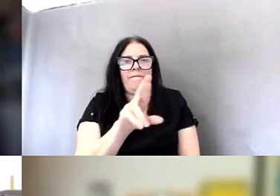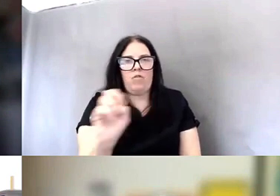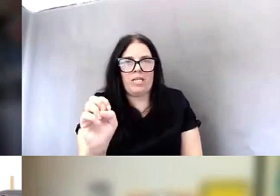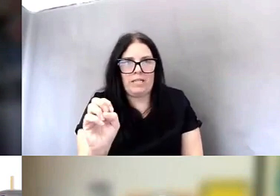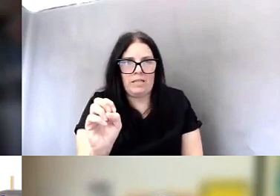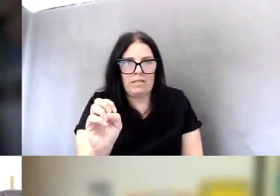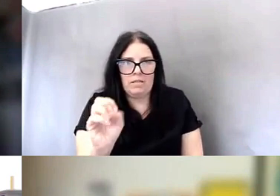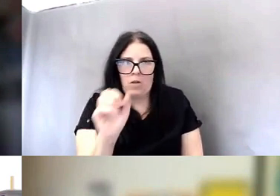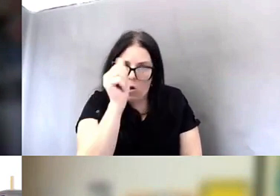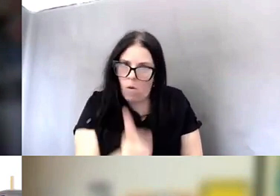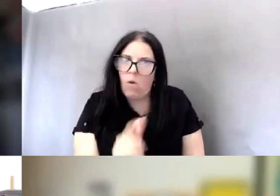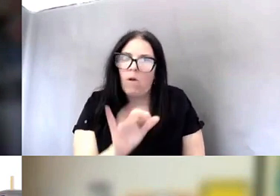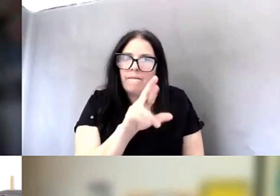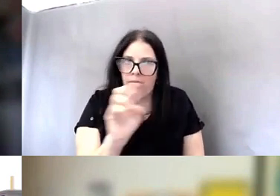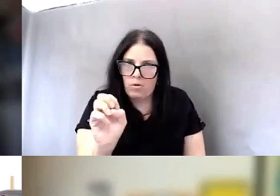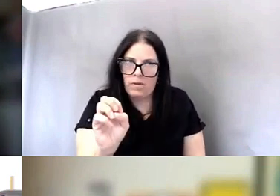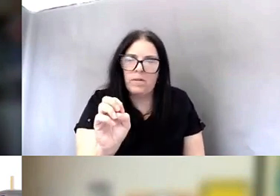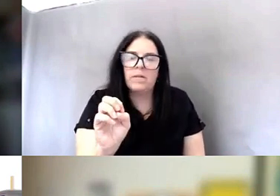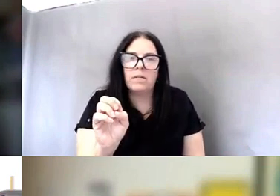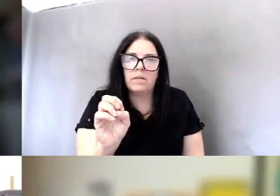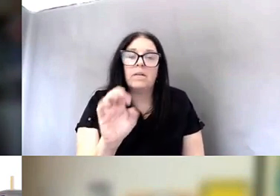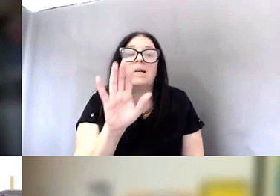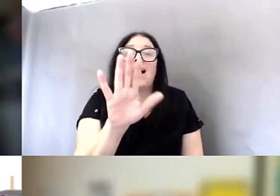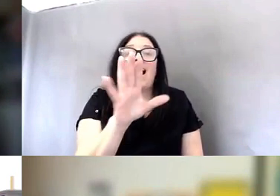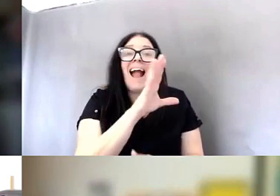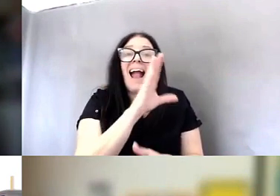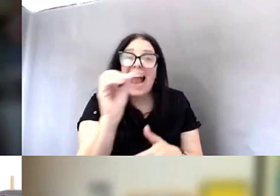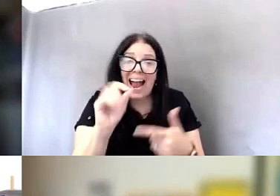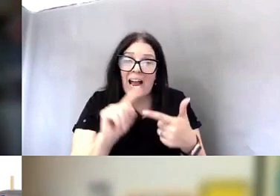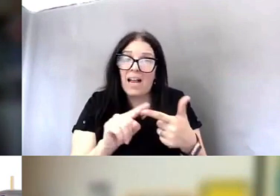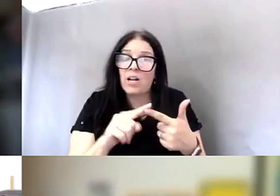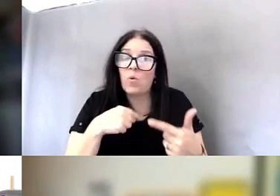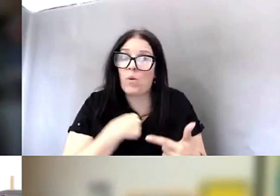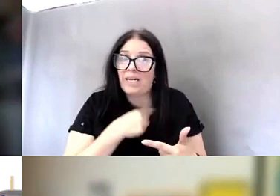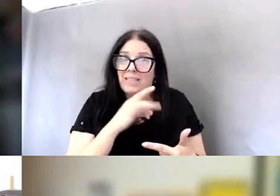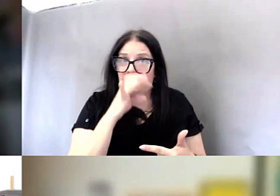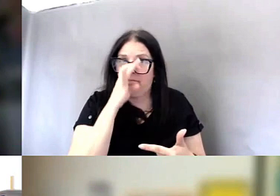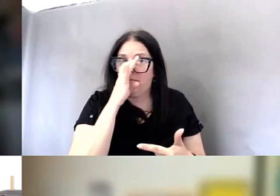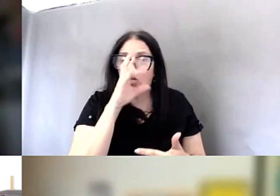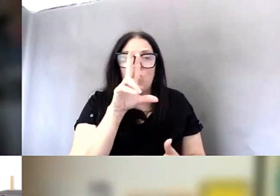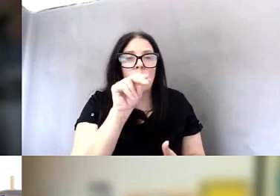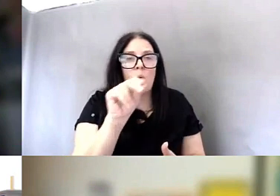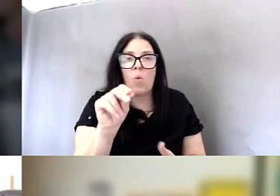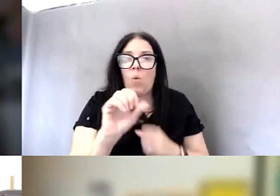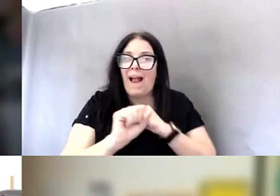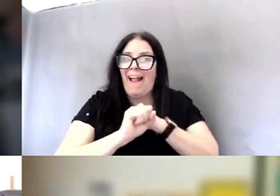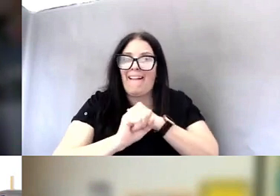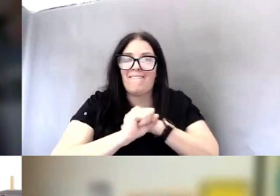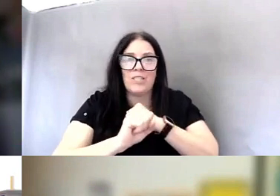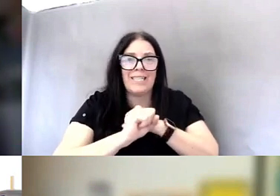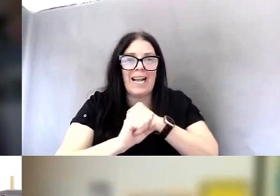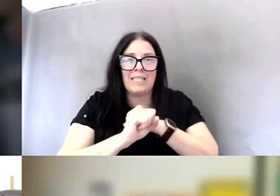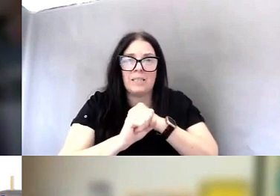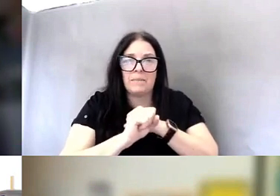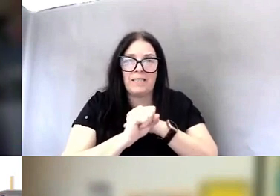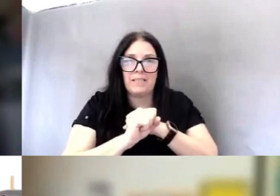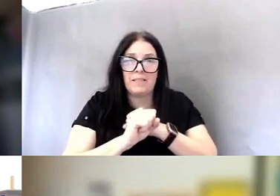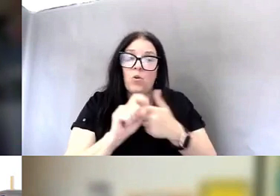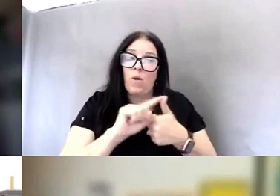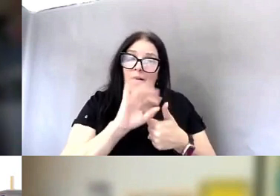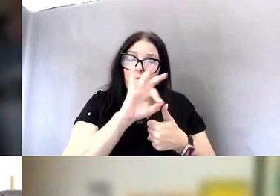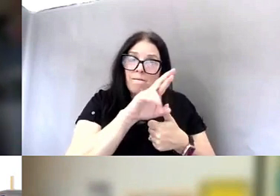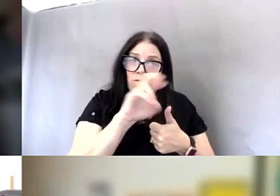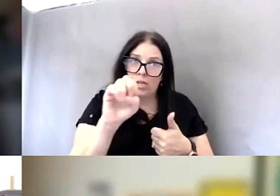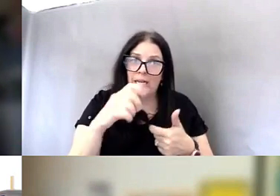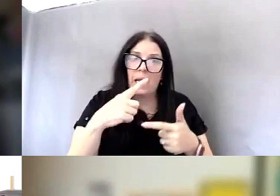layer, no distracting ads. So we had pretty strict criteria. So free,